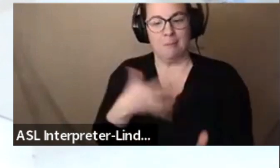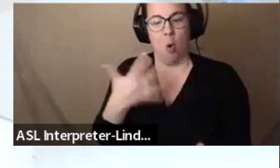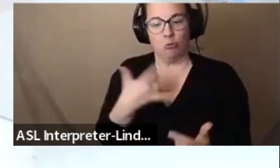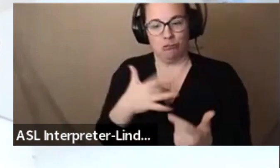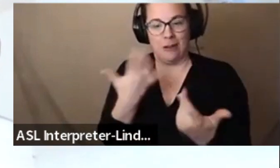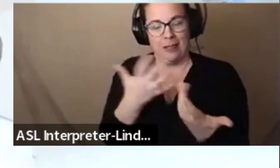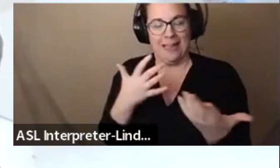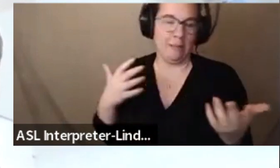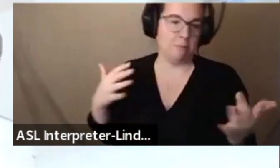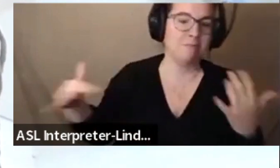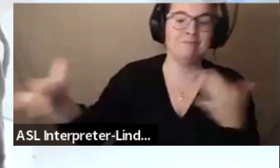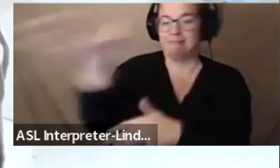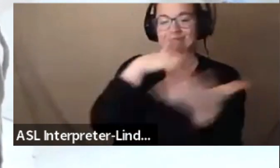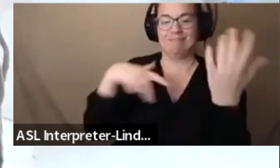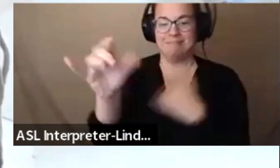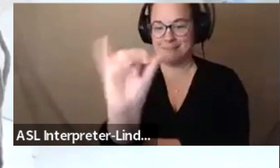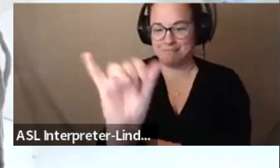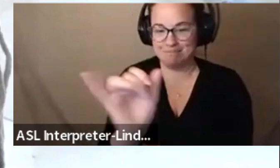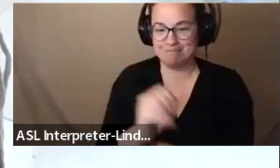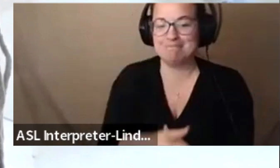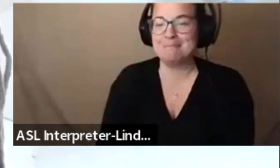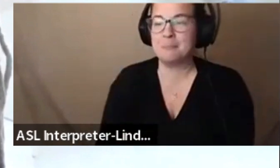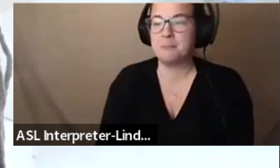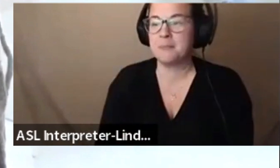and is a great,